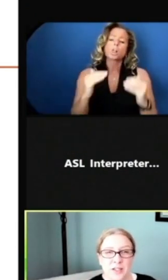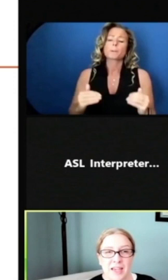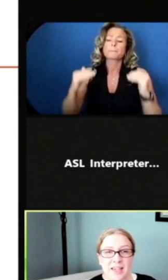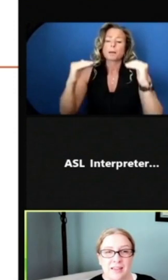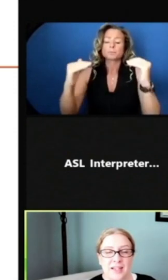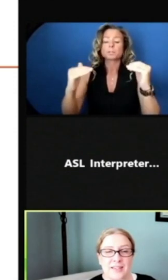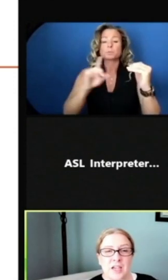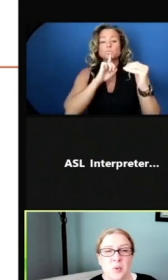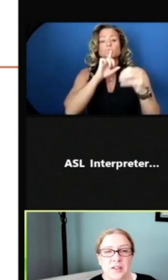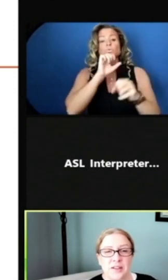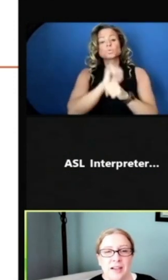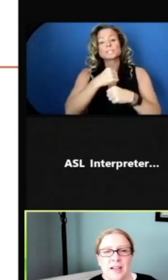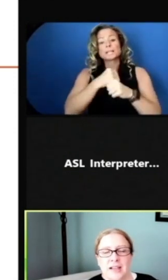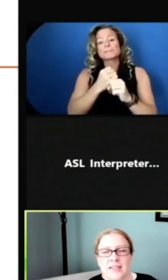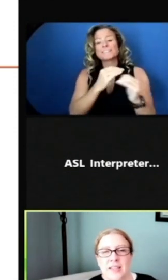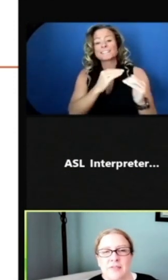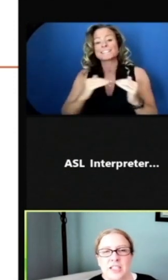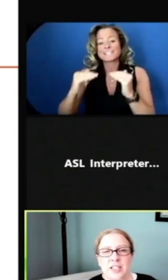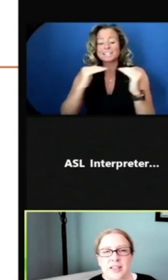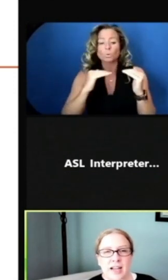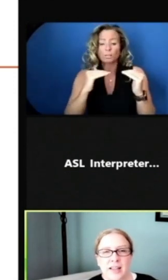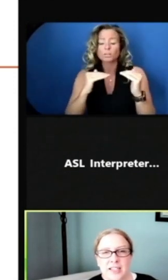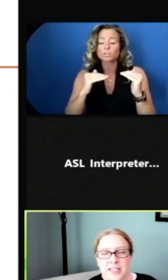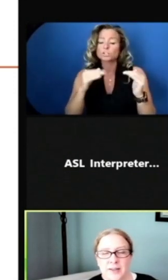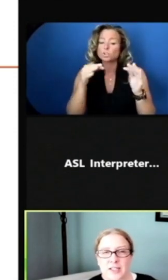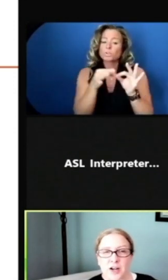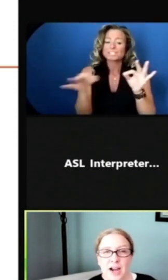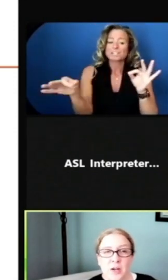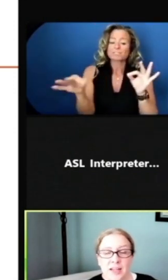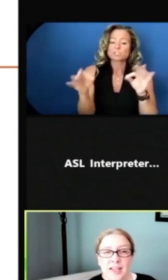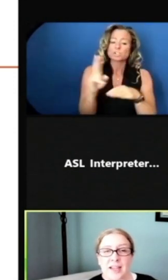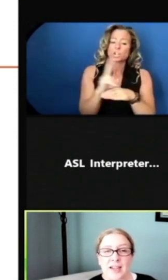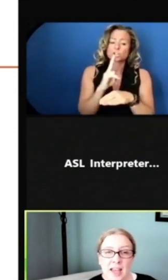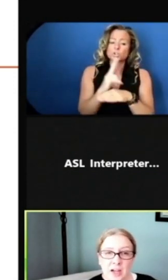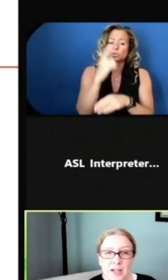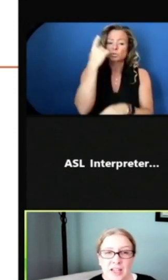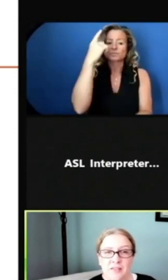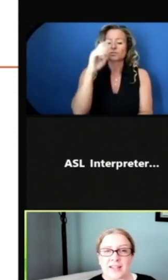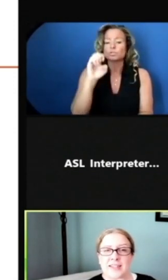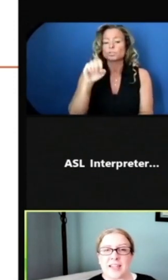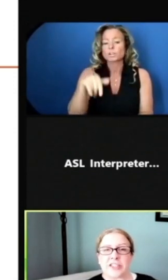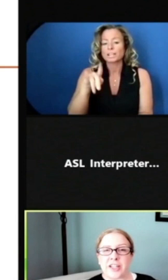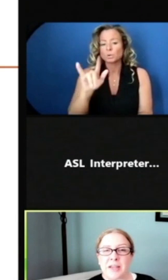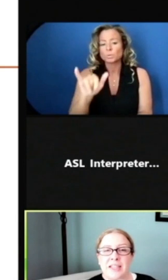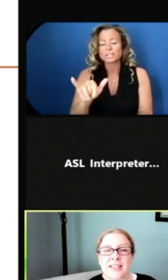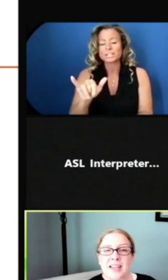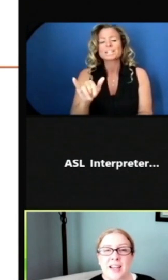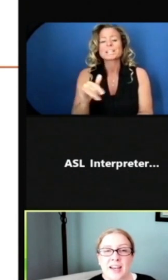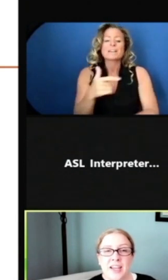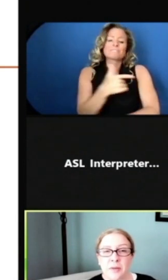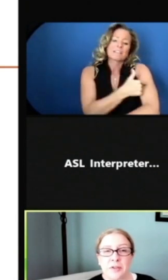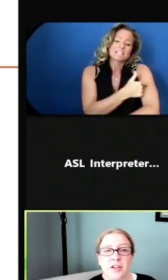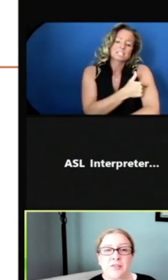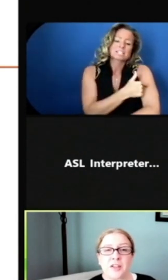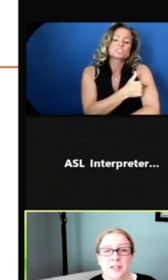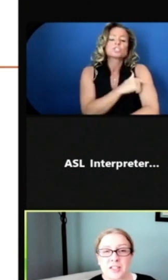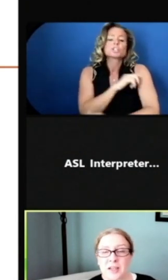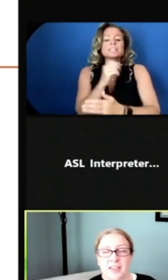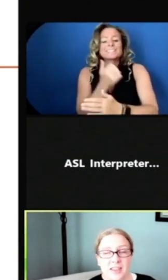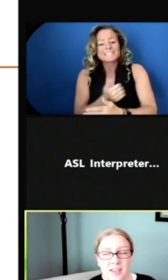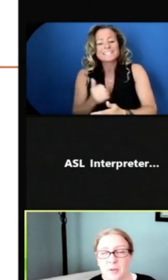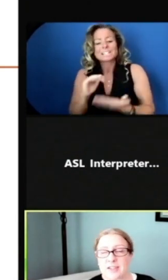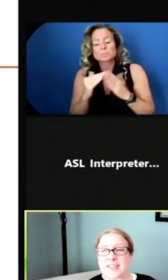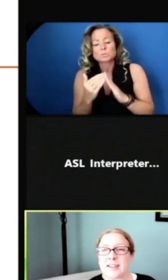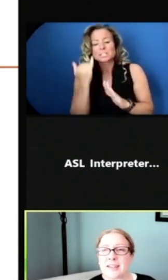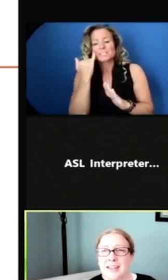it's really making things equal. So the definition that I like to use for equity in vaccination means that in any community, if you were to